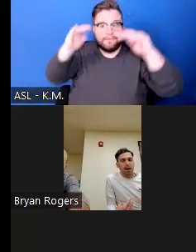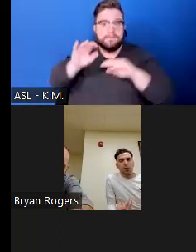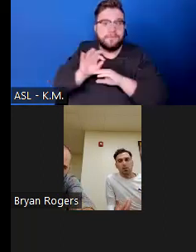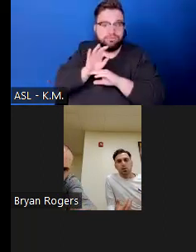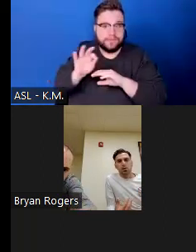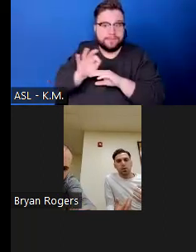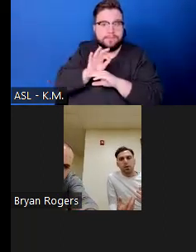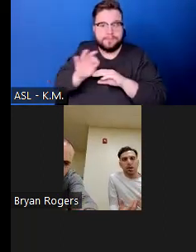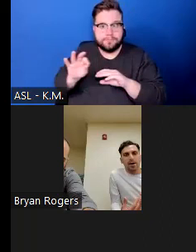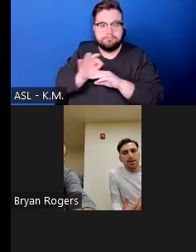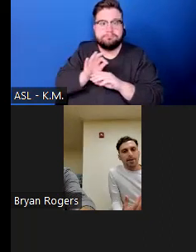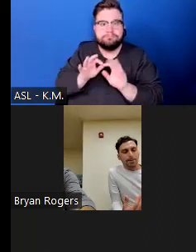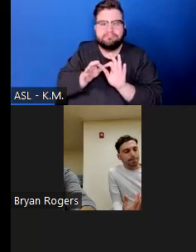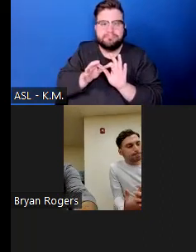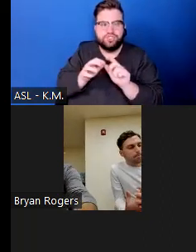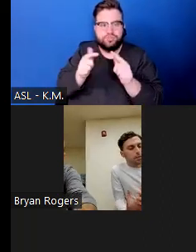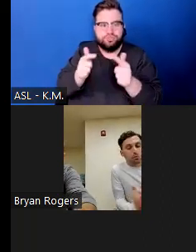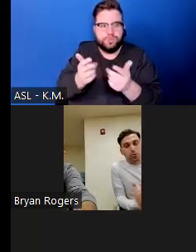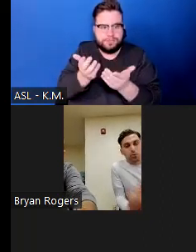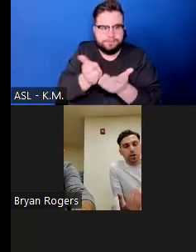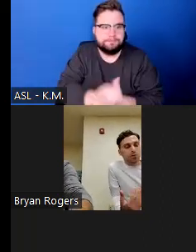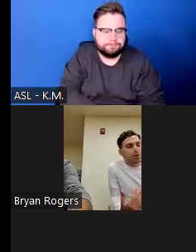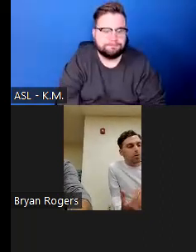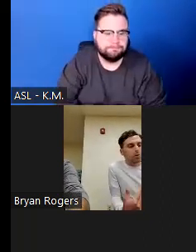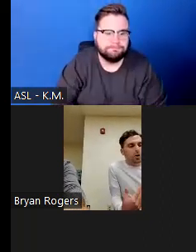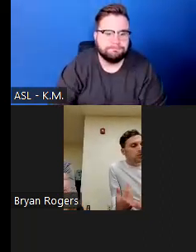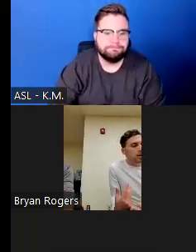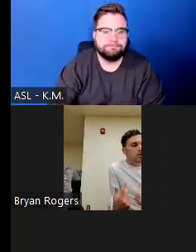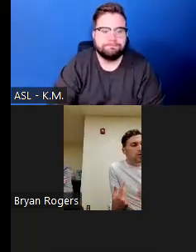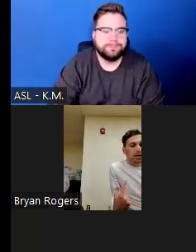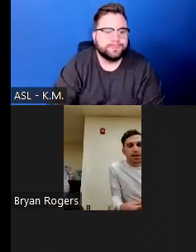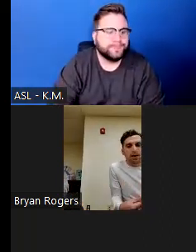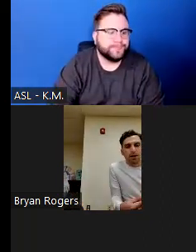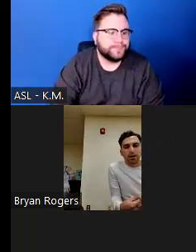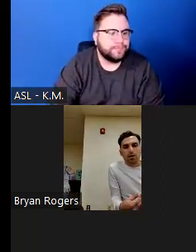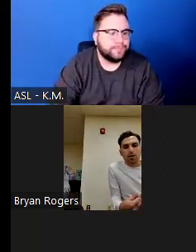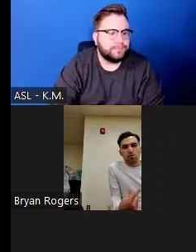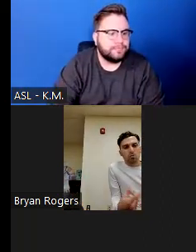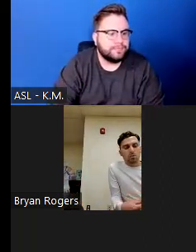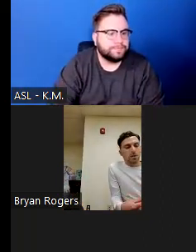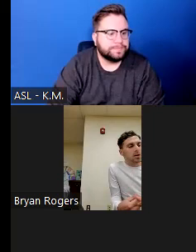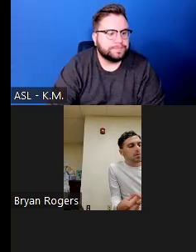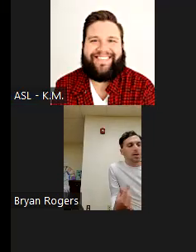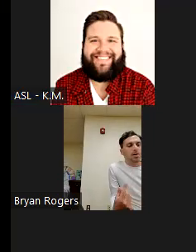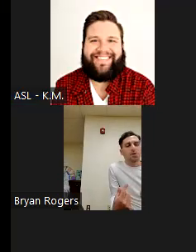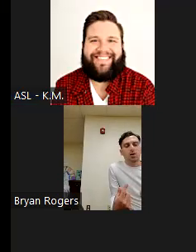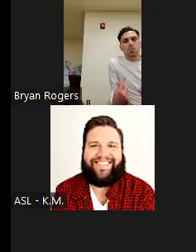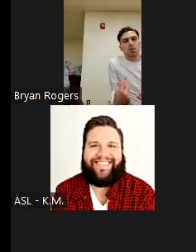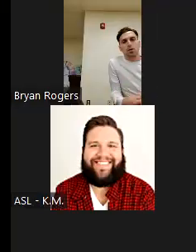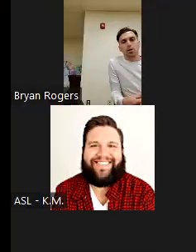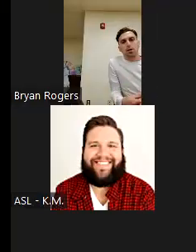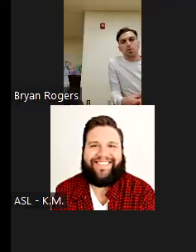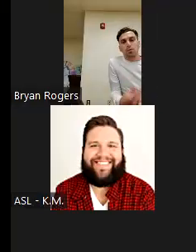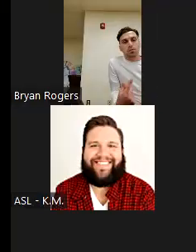But as we're doing that, as we're doing all of those, we're also kind of looking at, as soon as we meet them, kind of